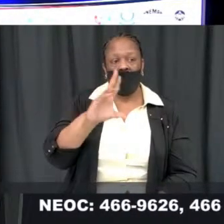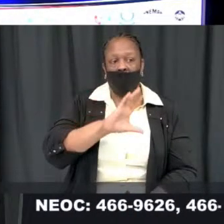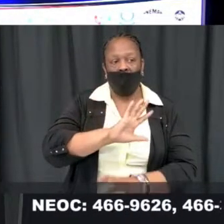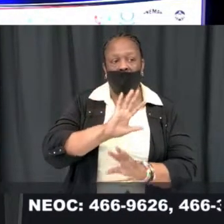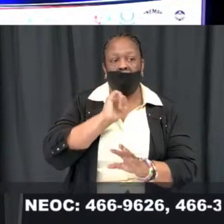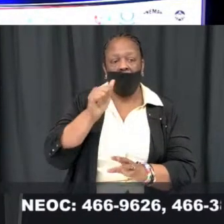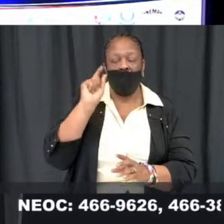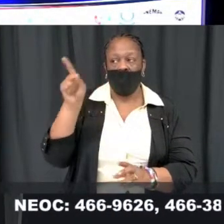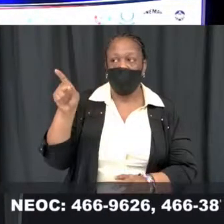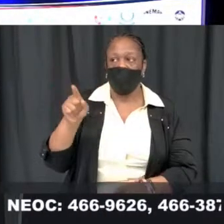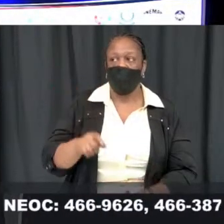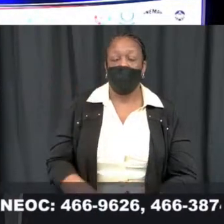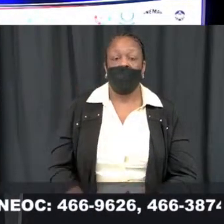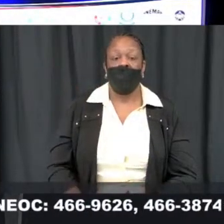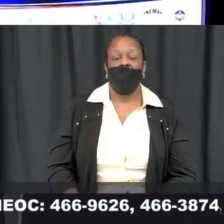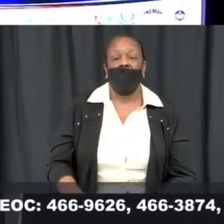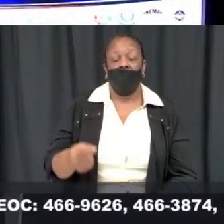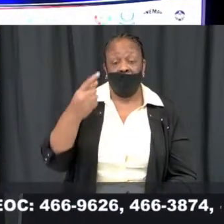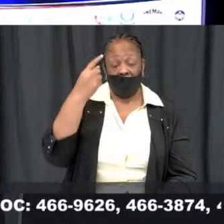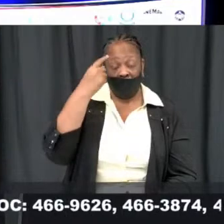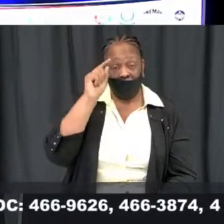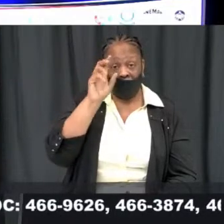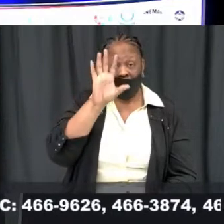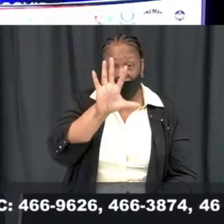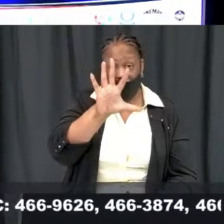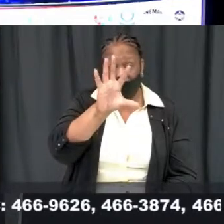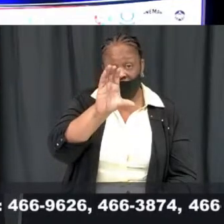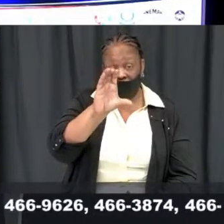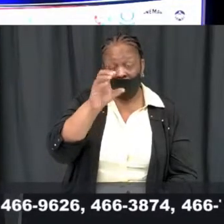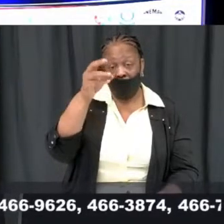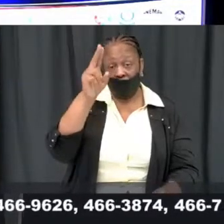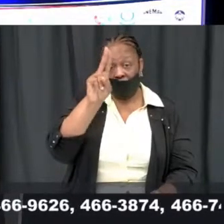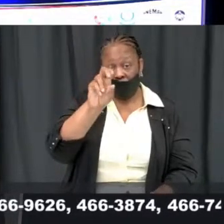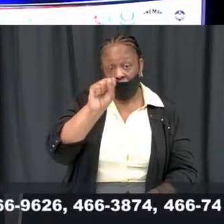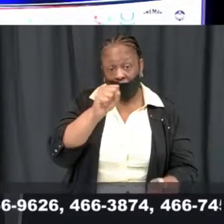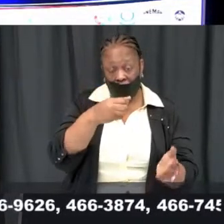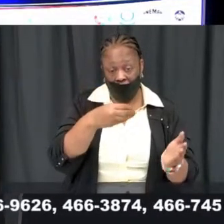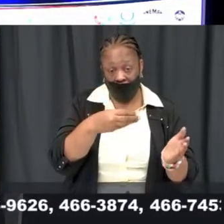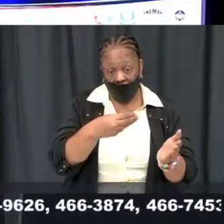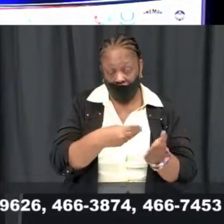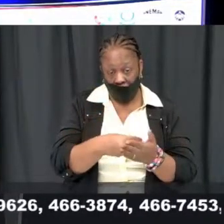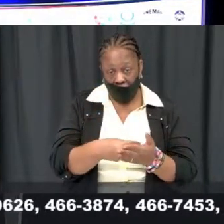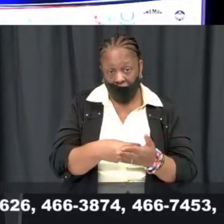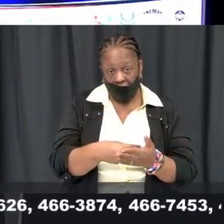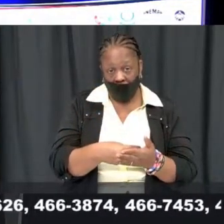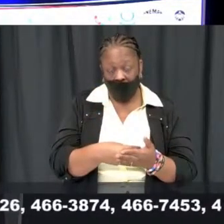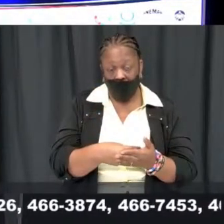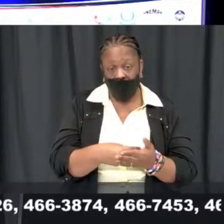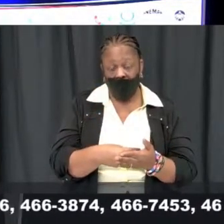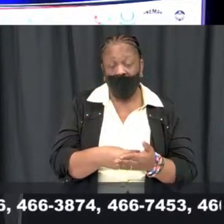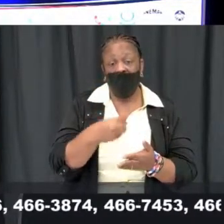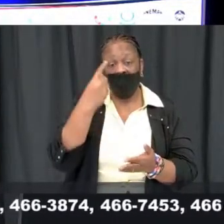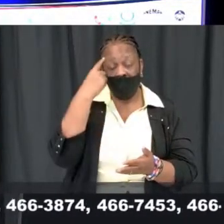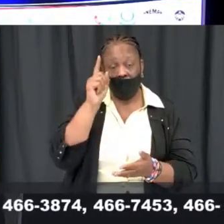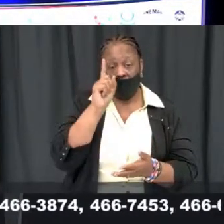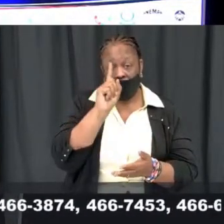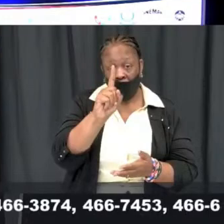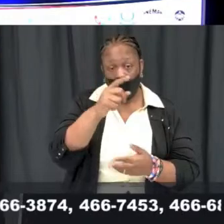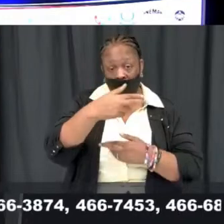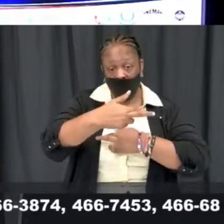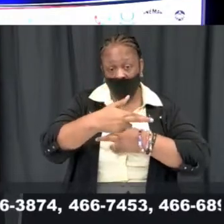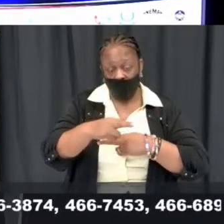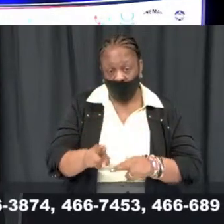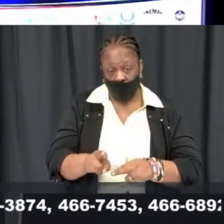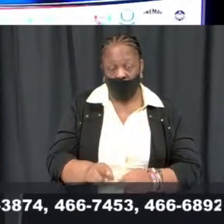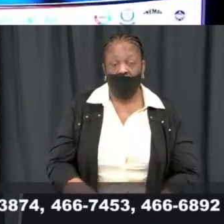$500 according to the contract for the use of every room. So every time a room is occupied, we have to pay